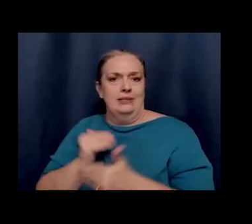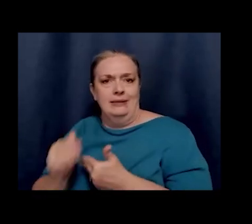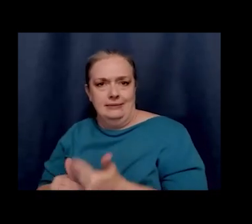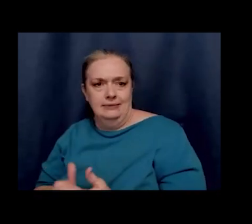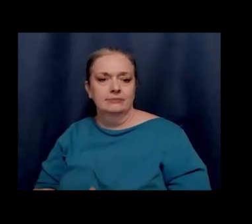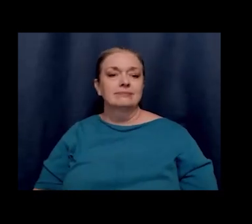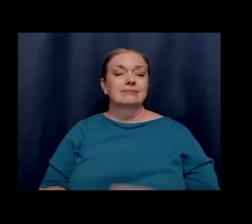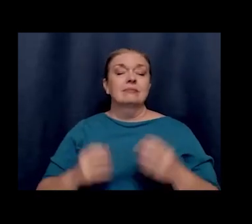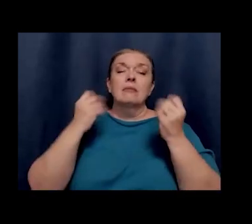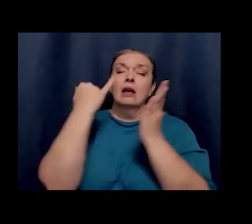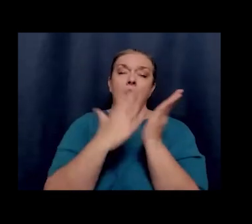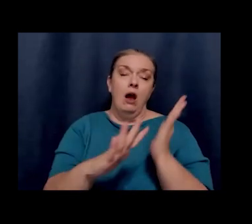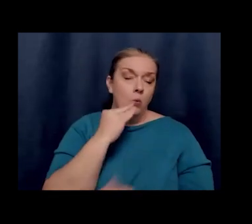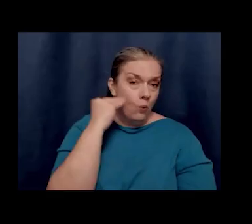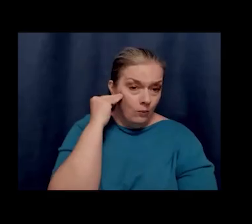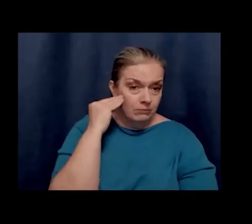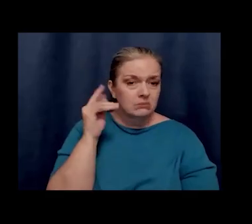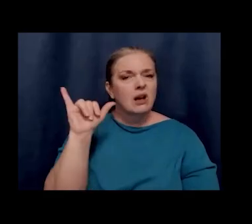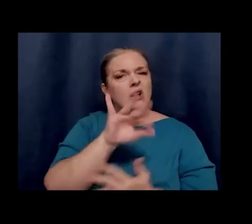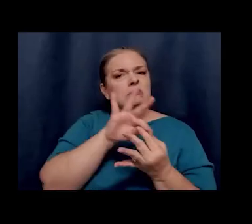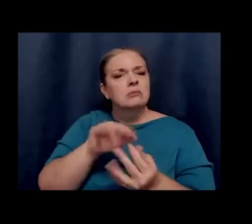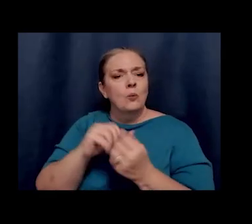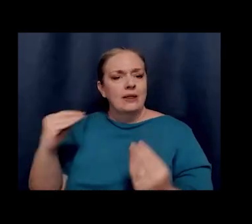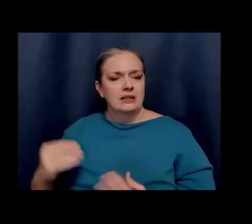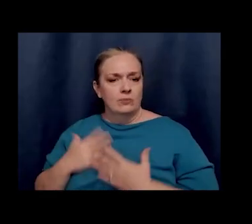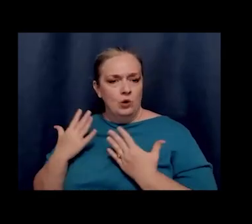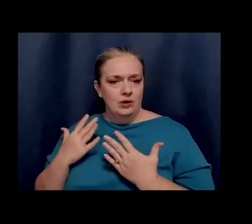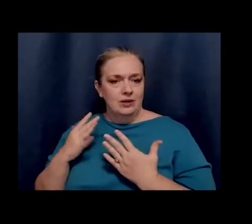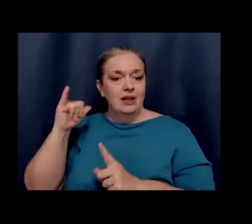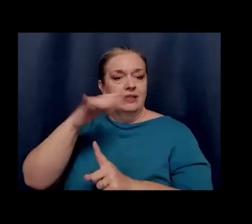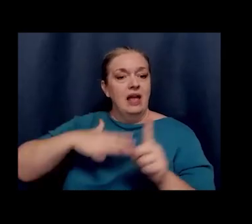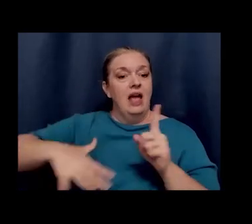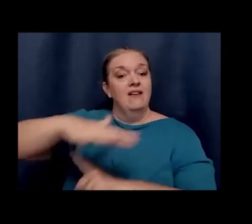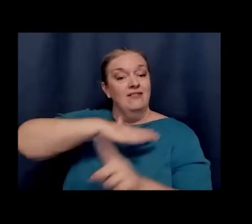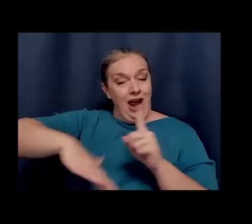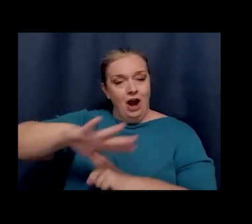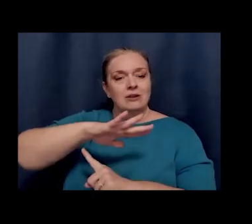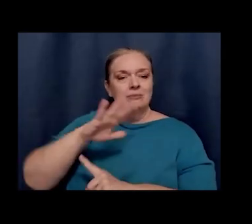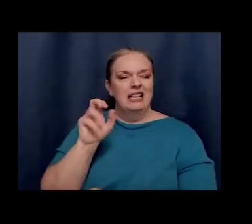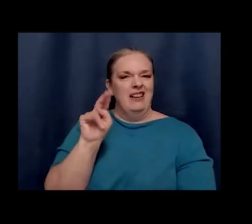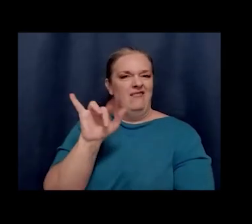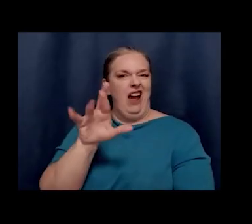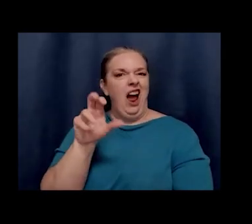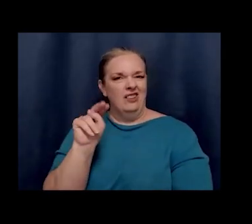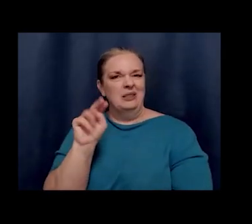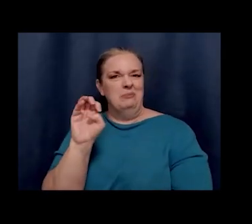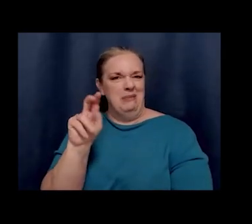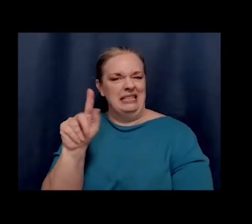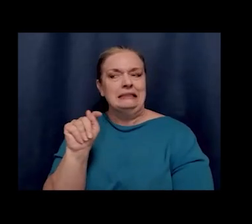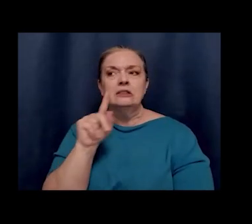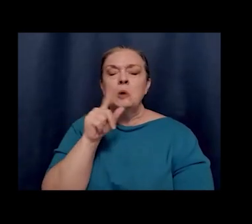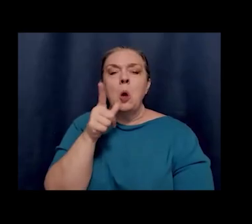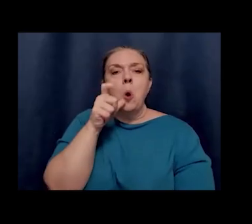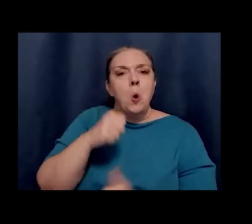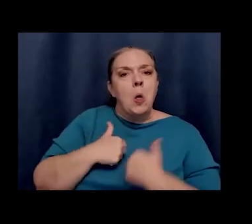Many artist houses are also associated with inspiration, the environment serving as a favored subject matter of the artists who lived and worked